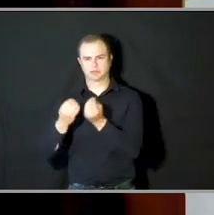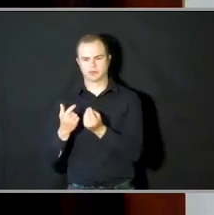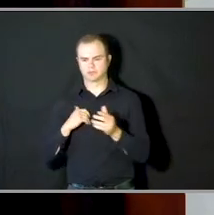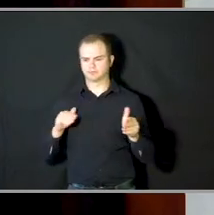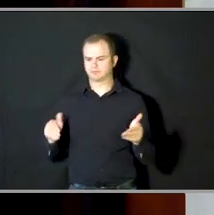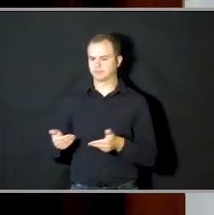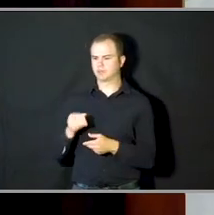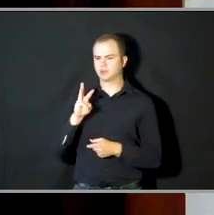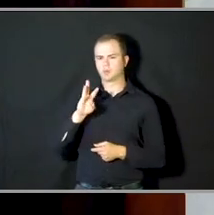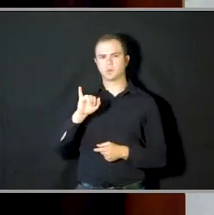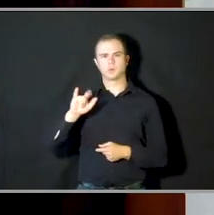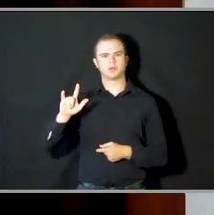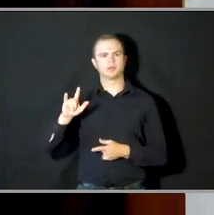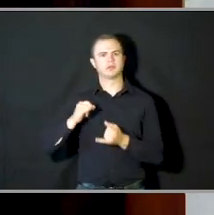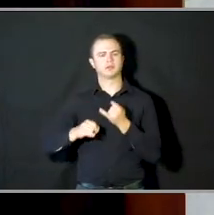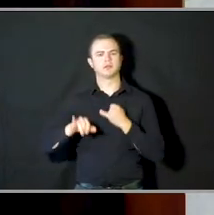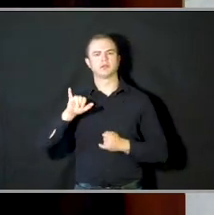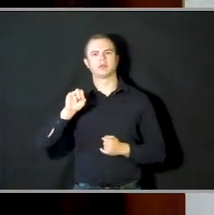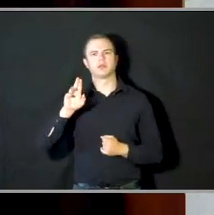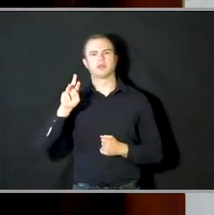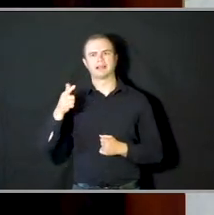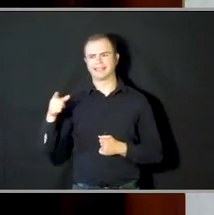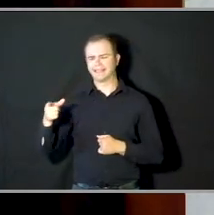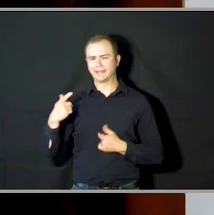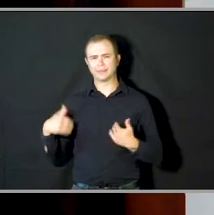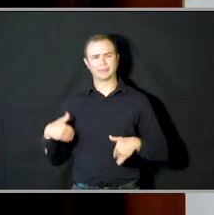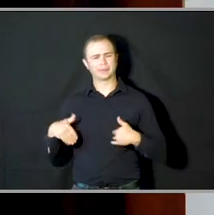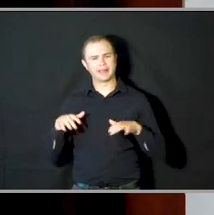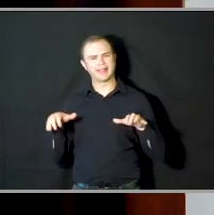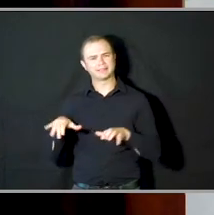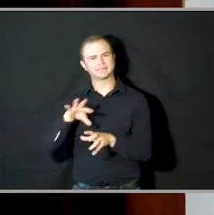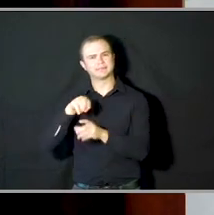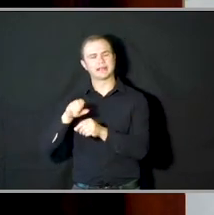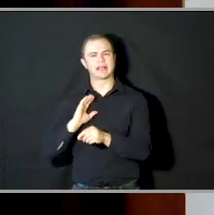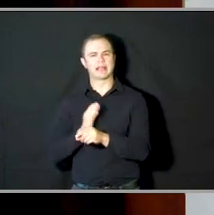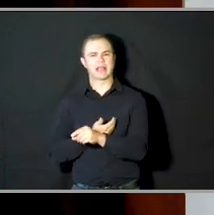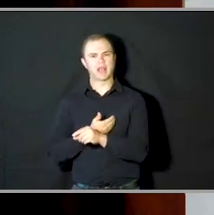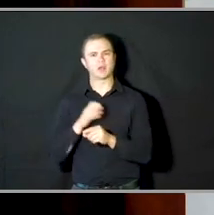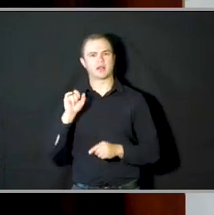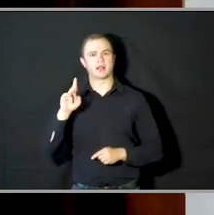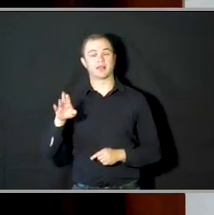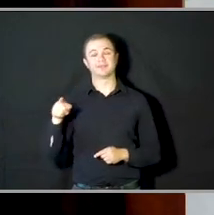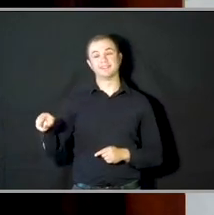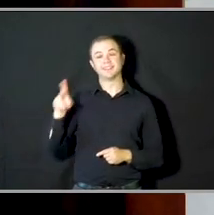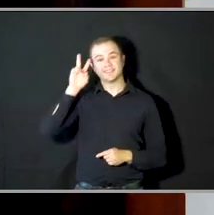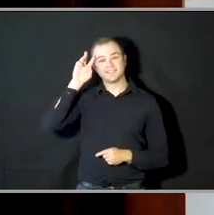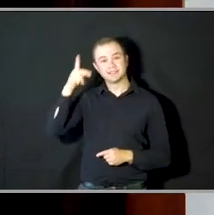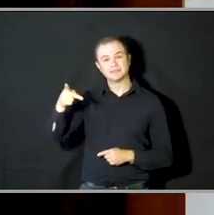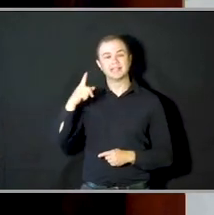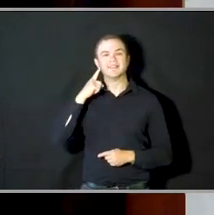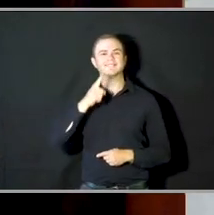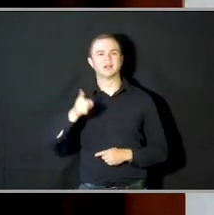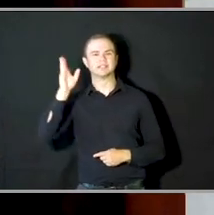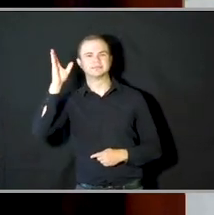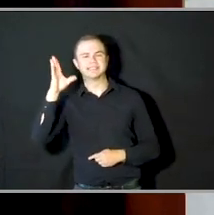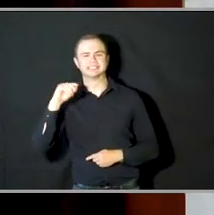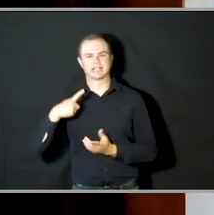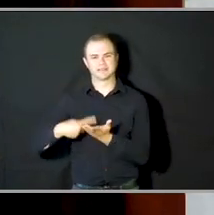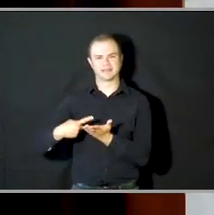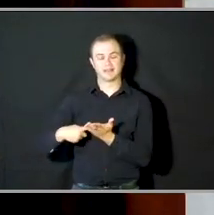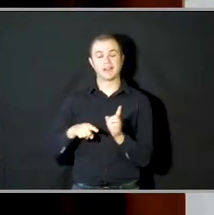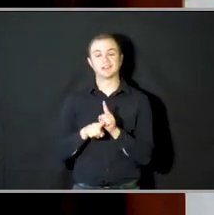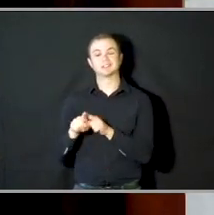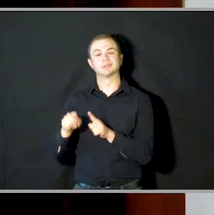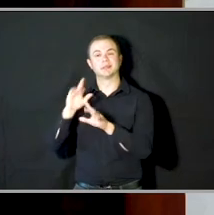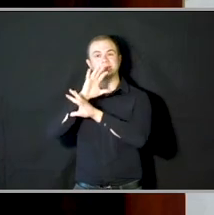Will Young to you, who is active in our clubs. Will is the vice president of the speech and debate team and the president of